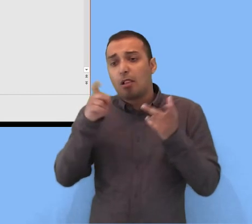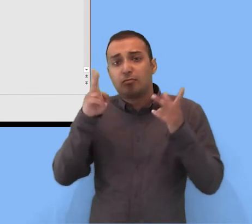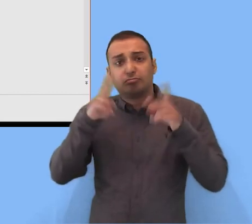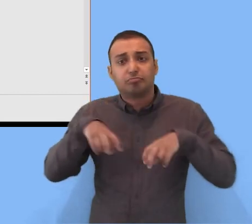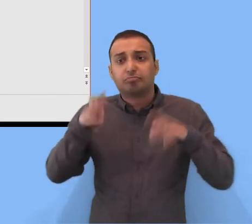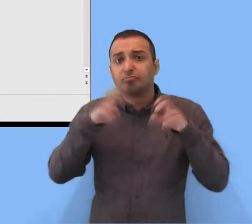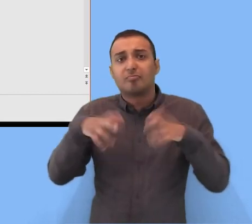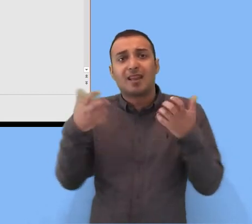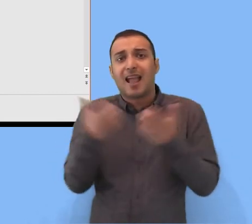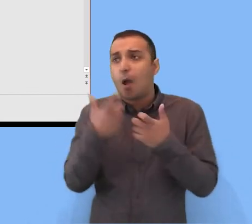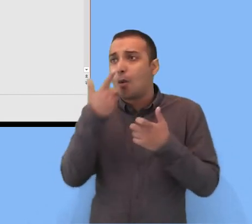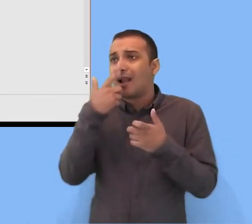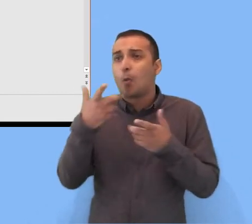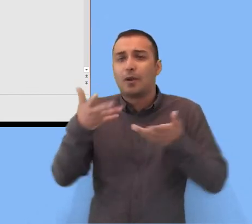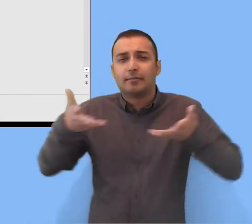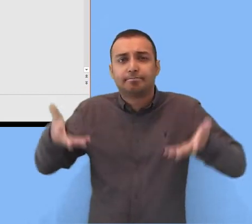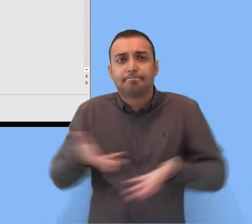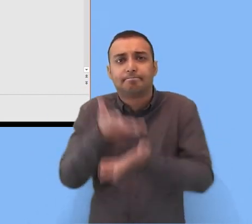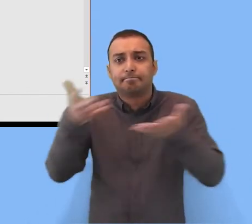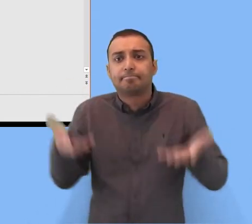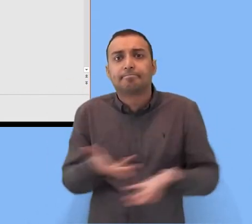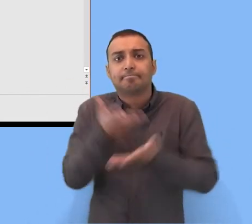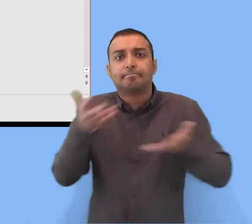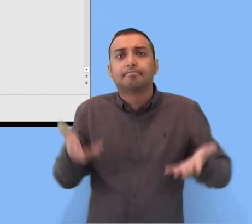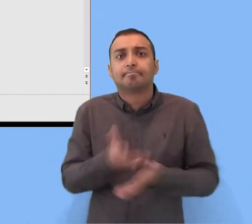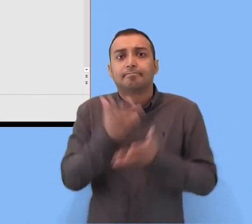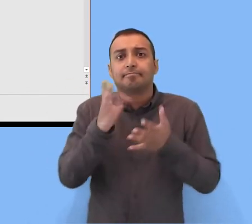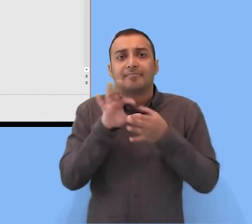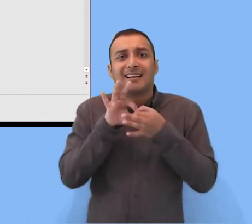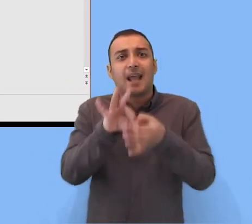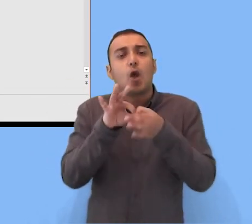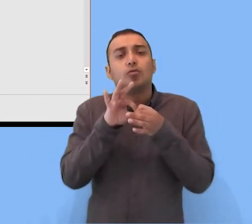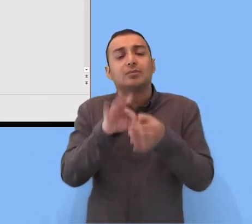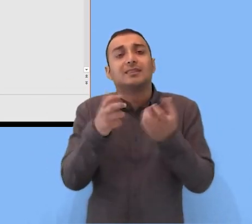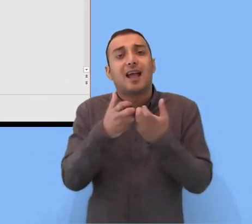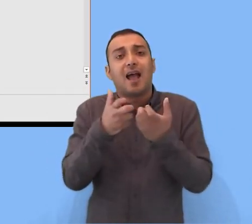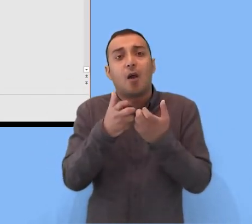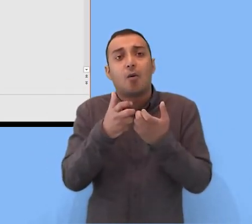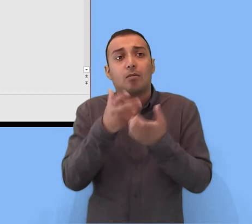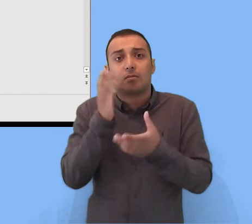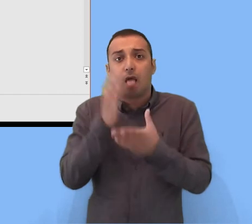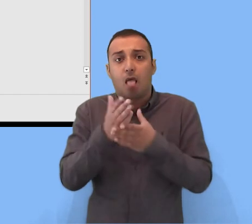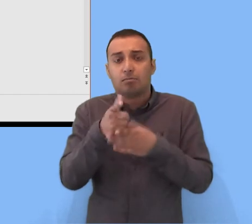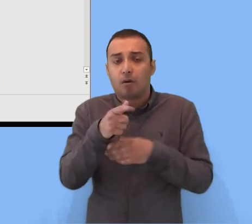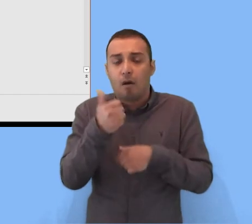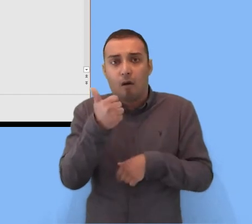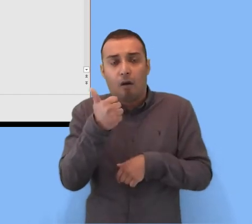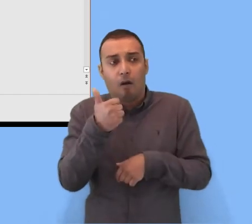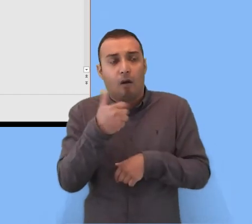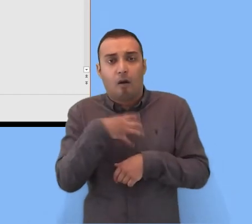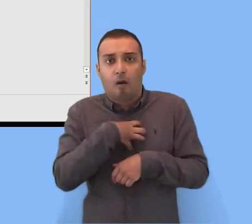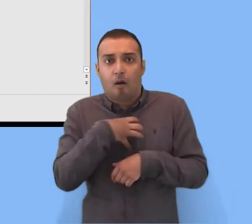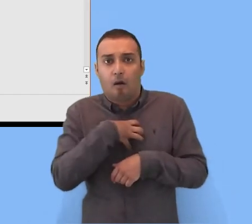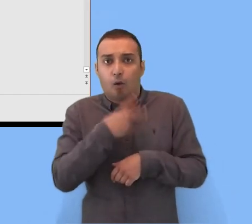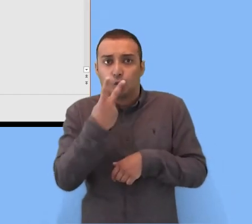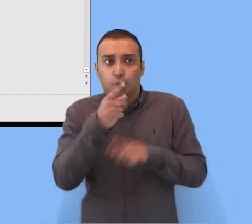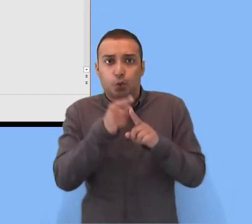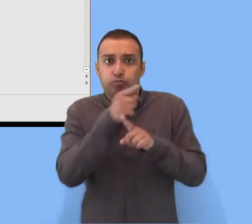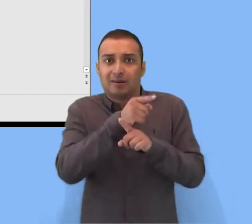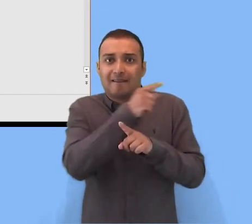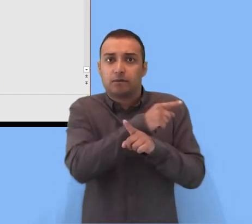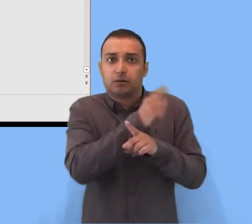it's just so good to hear the 2 talks before, because it's so aligned in terms of what's being advised